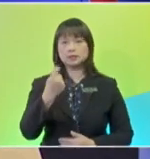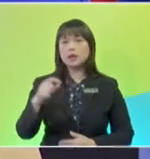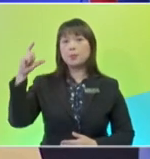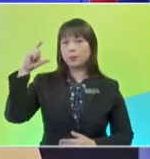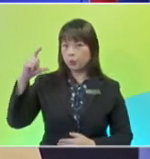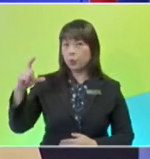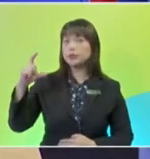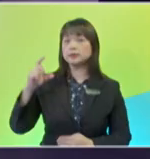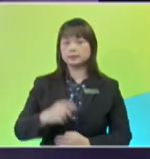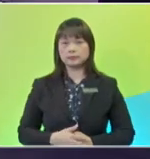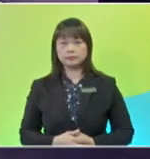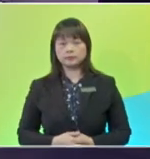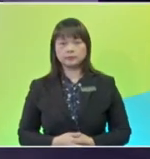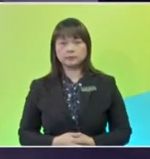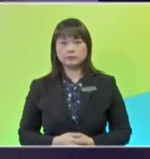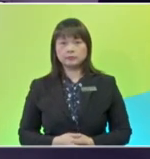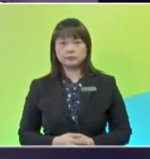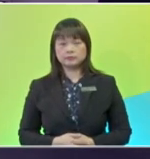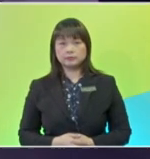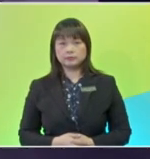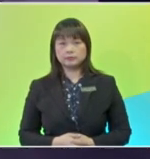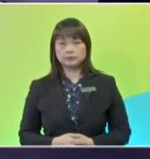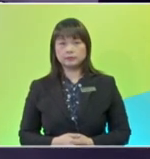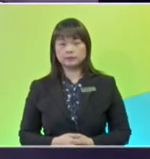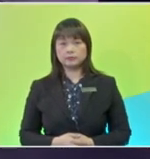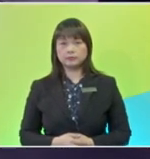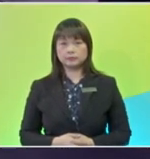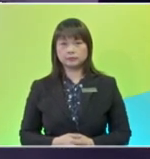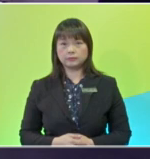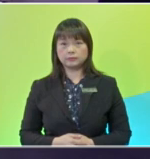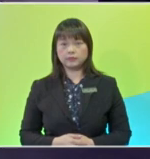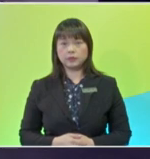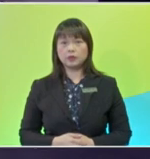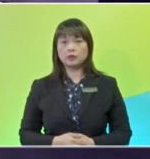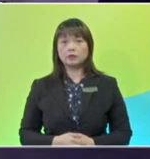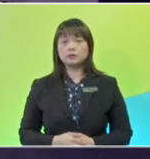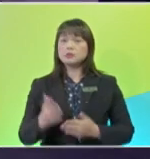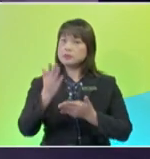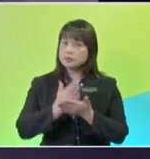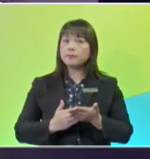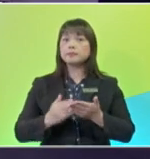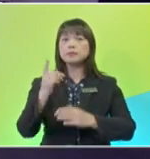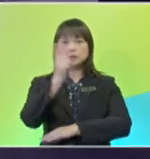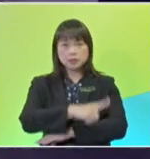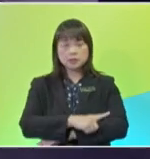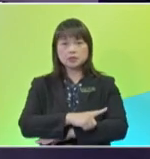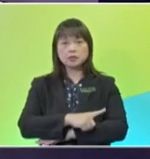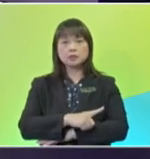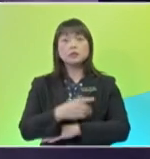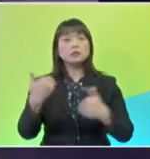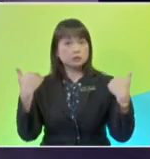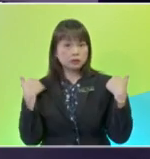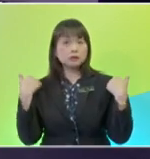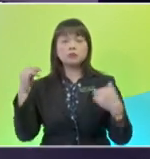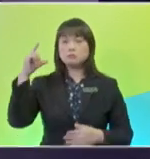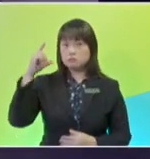the new moon. I'm sure people at home, right? I'm sure all of you have wondered when you look up in the sky. Some days there's moon, some days there's no moon, right? Yeah.